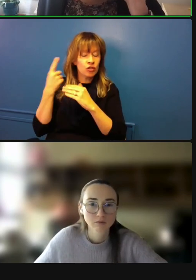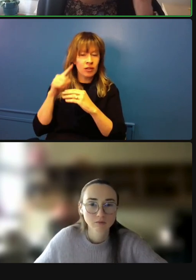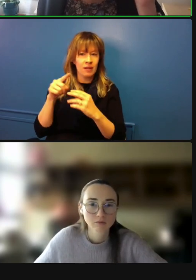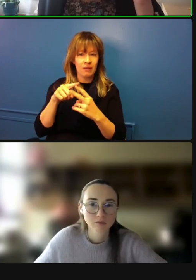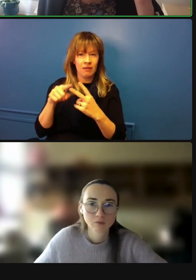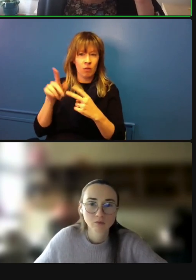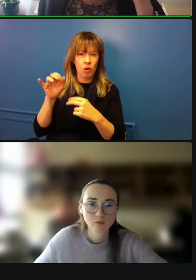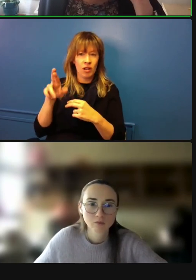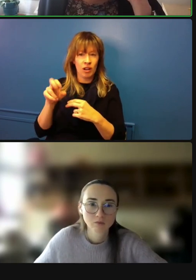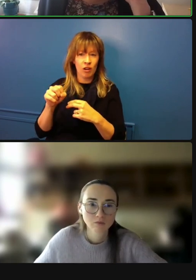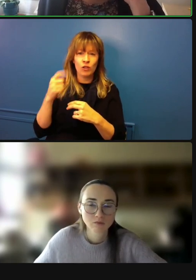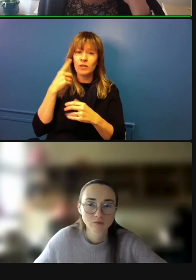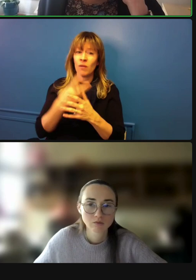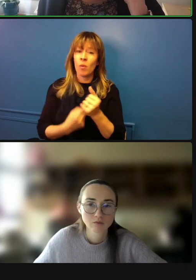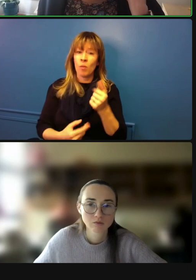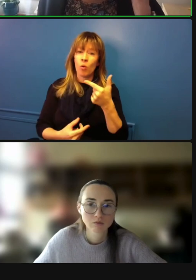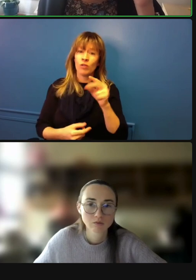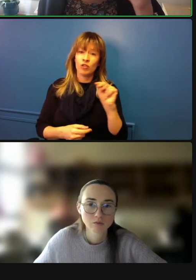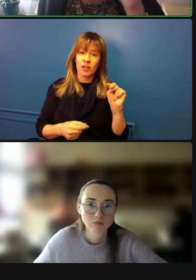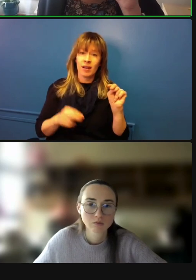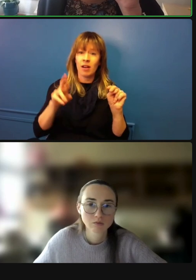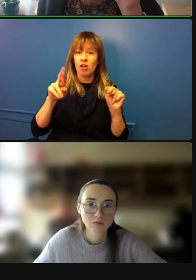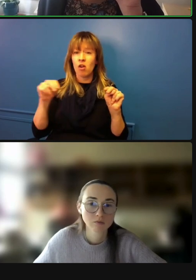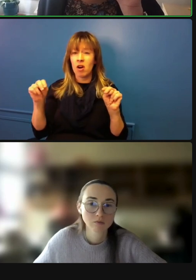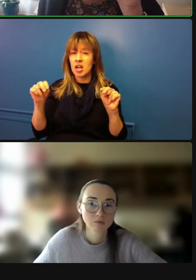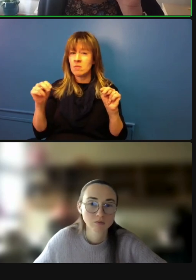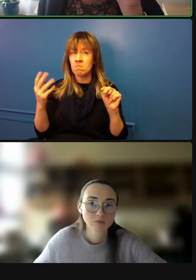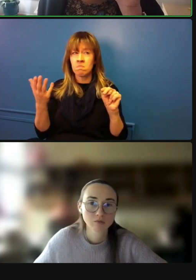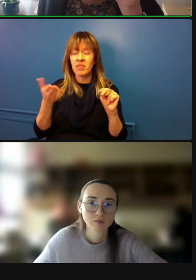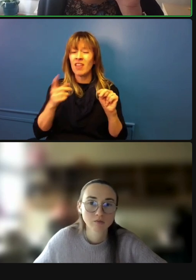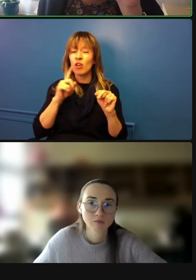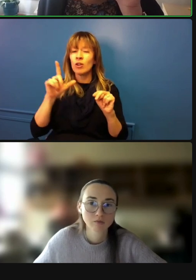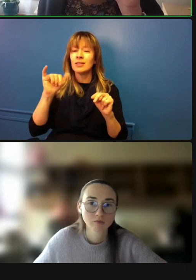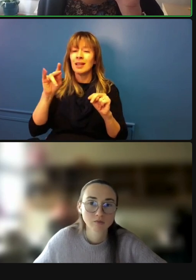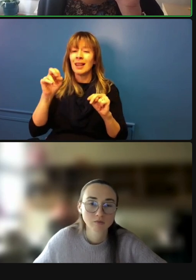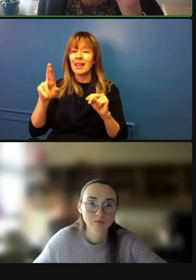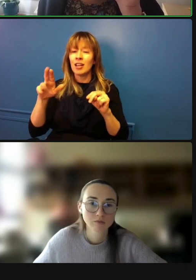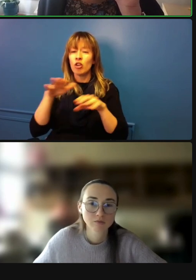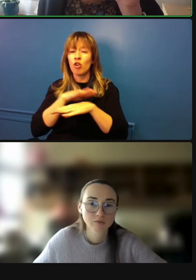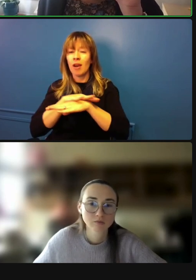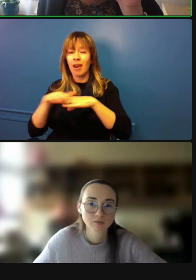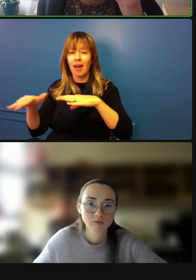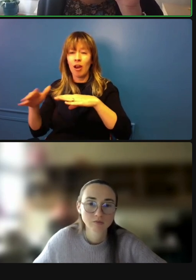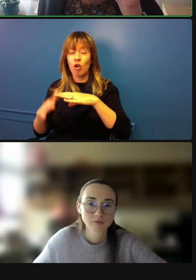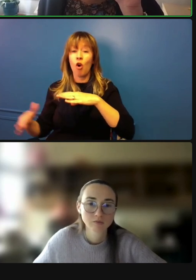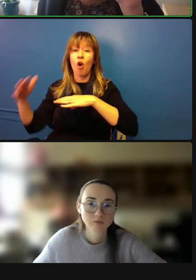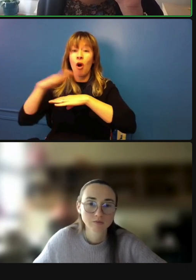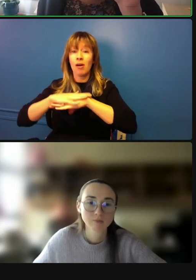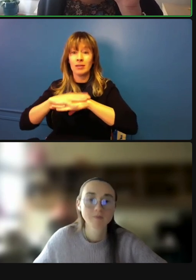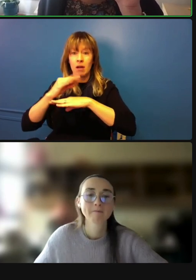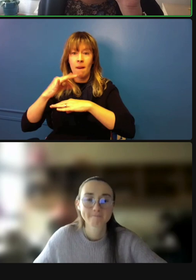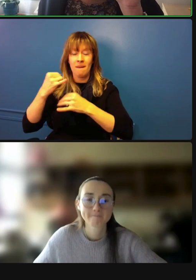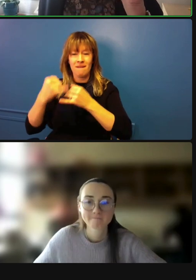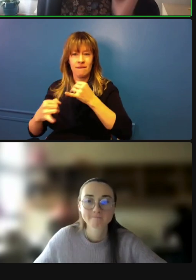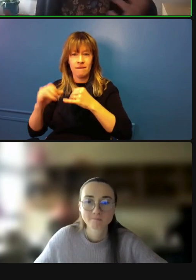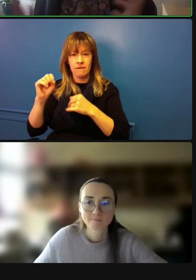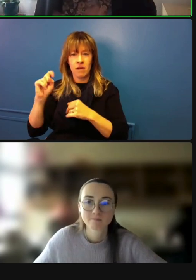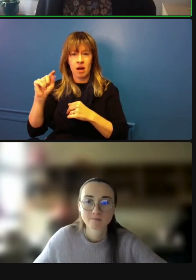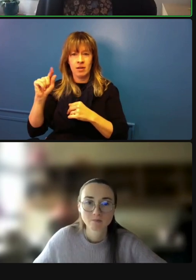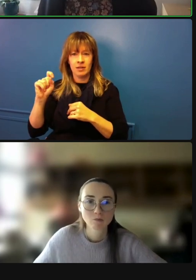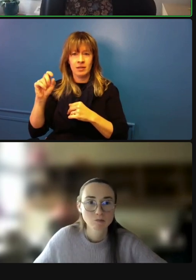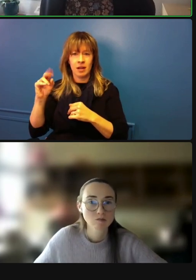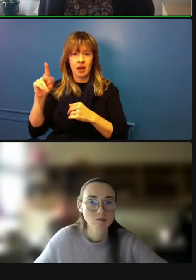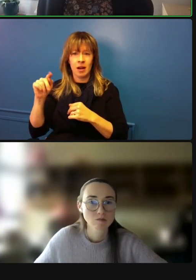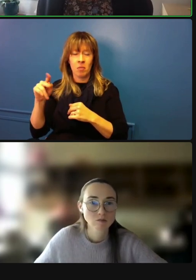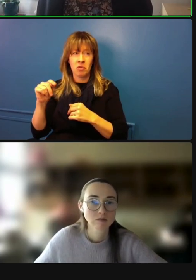RNN, we just, there's a linear layer on top of the final state output. It would